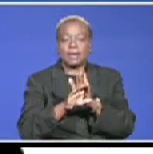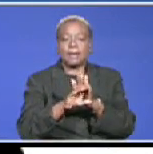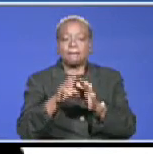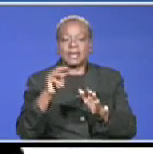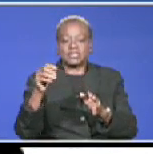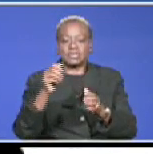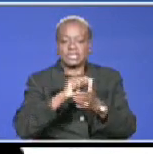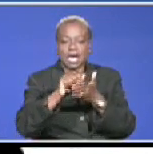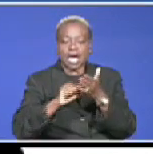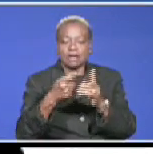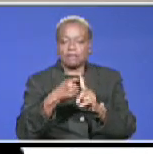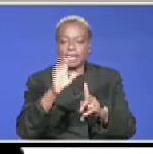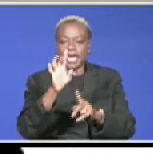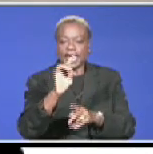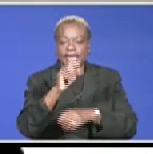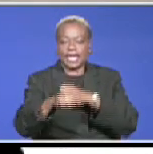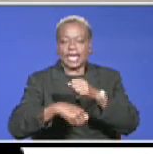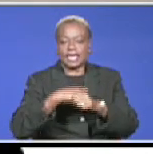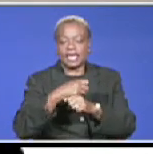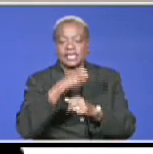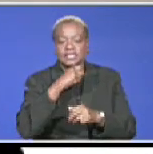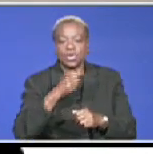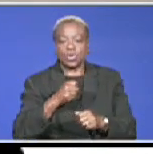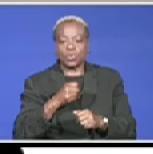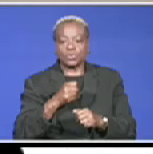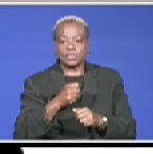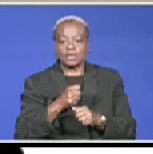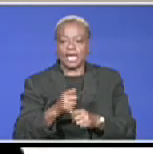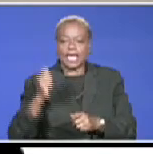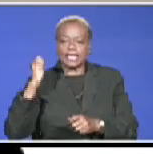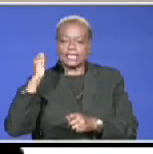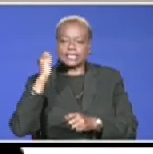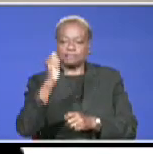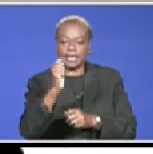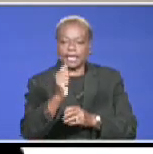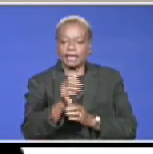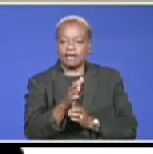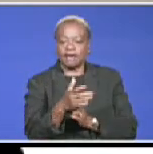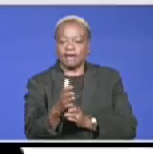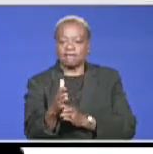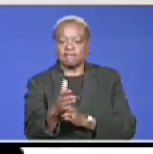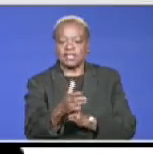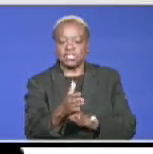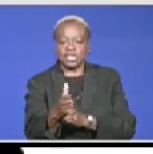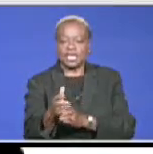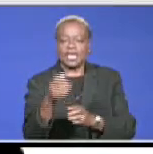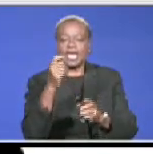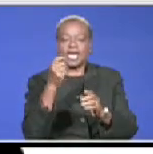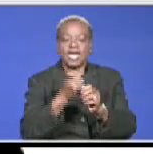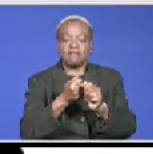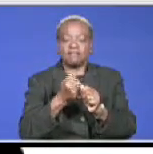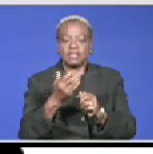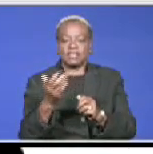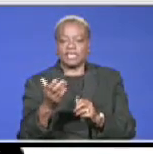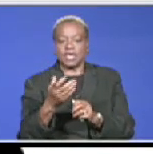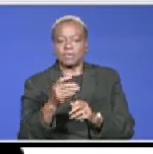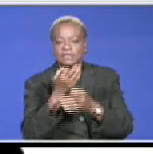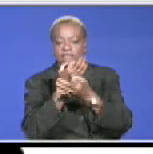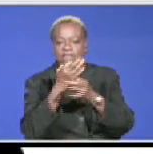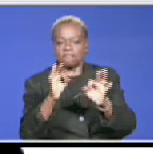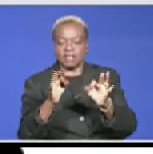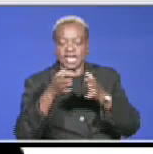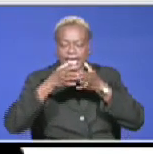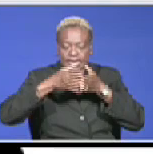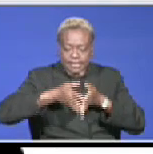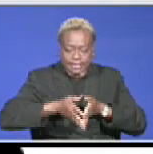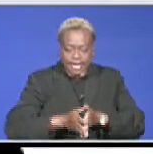he was 8. Spearfishing, everything was done free diving, so I got a lot of practice swimming in the water, diving down to spearfish, or just